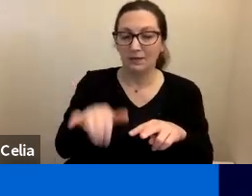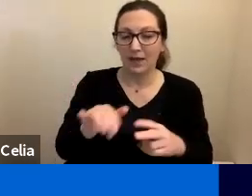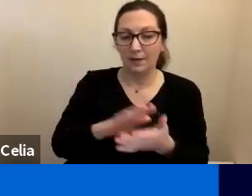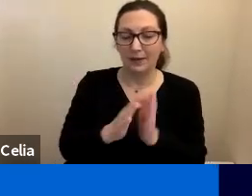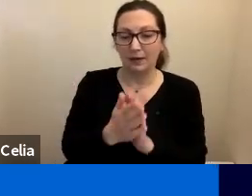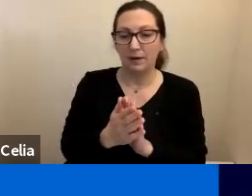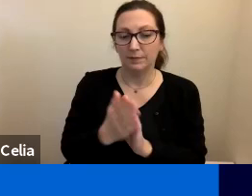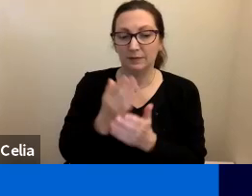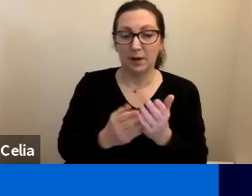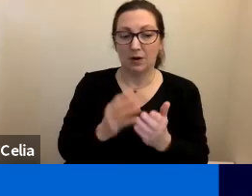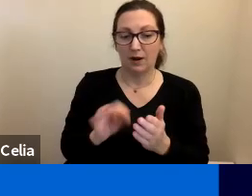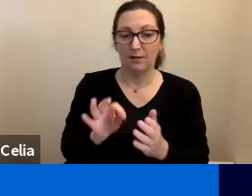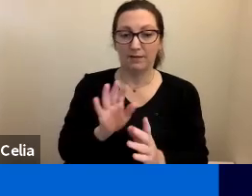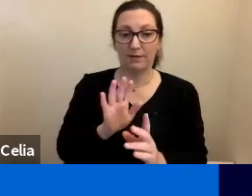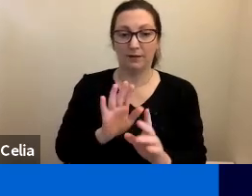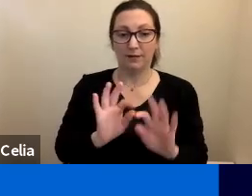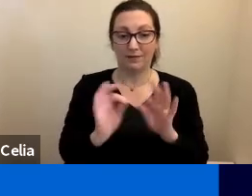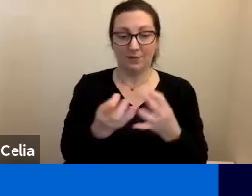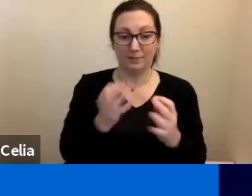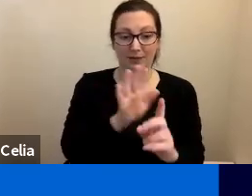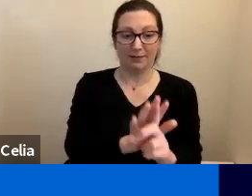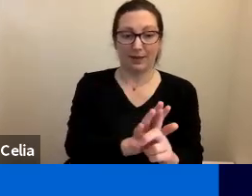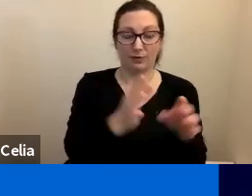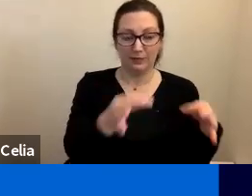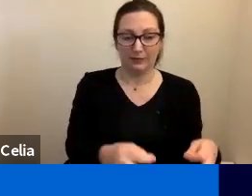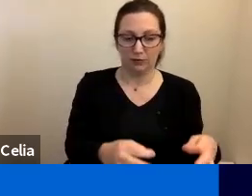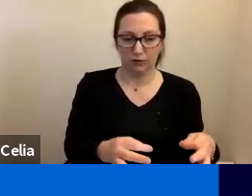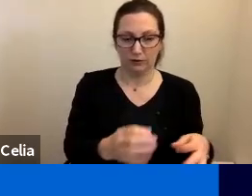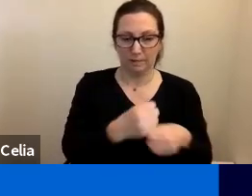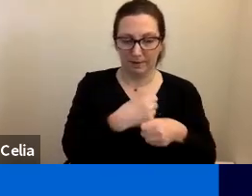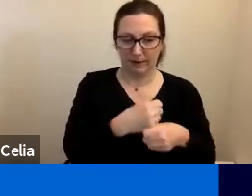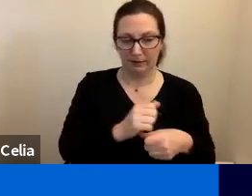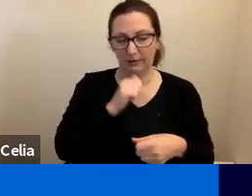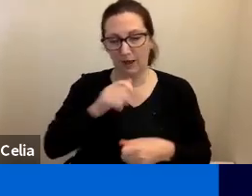of the family's decision-making and not the task force decision-making.